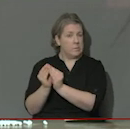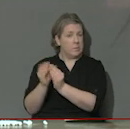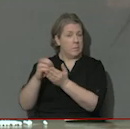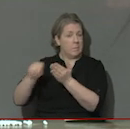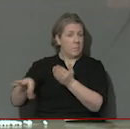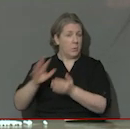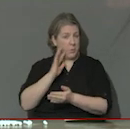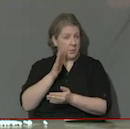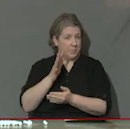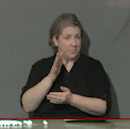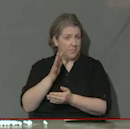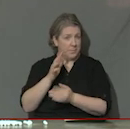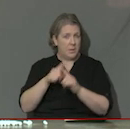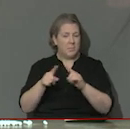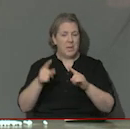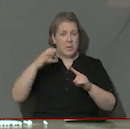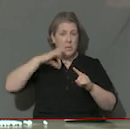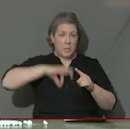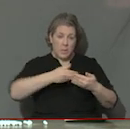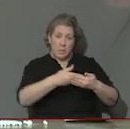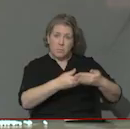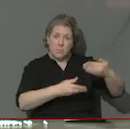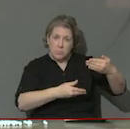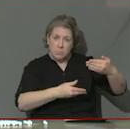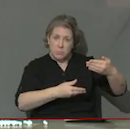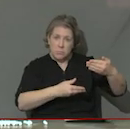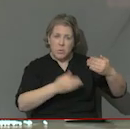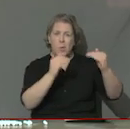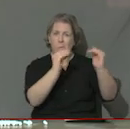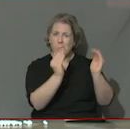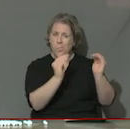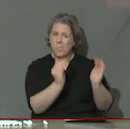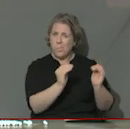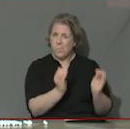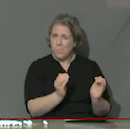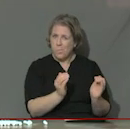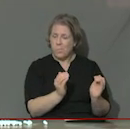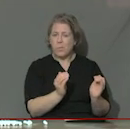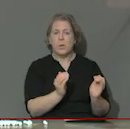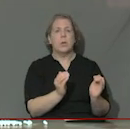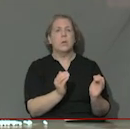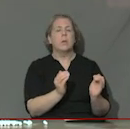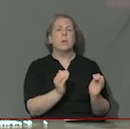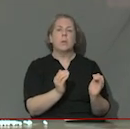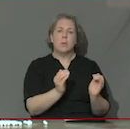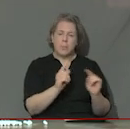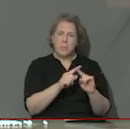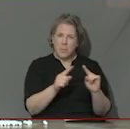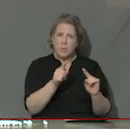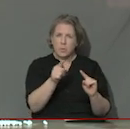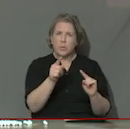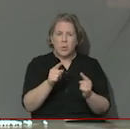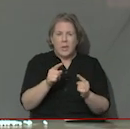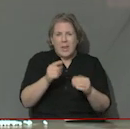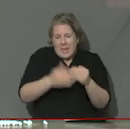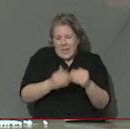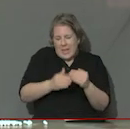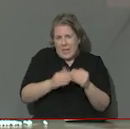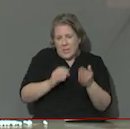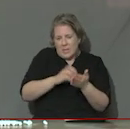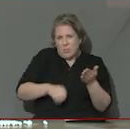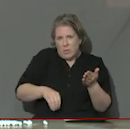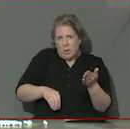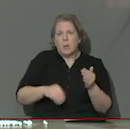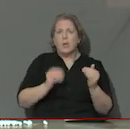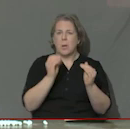right? But in the income statement, if you have brackets, you did not use the brackets, but you did subtract the figure, you will